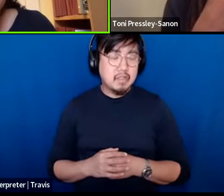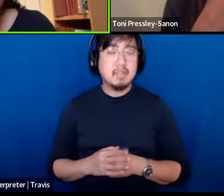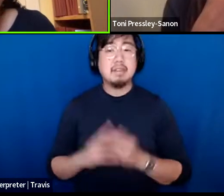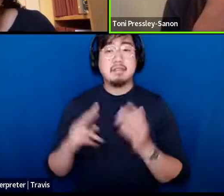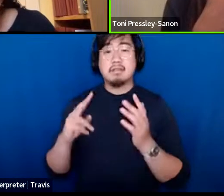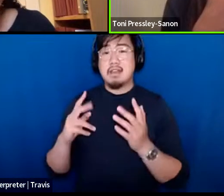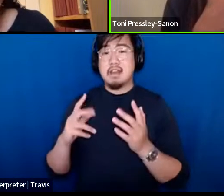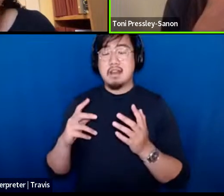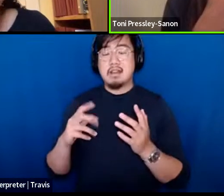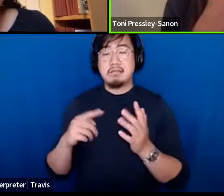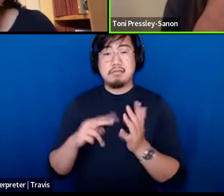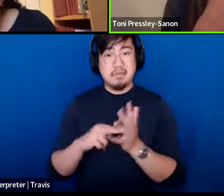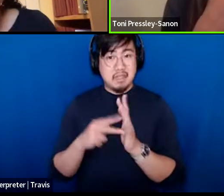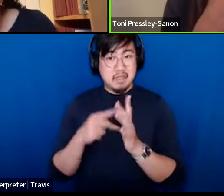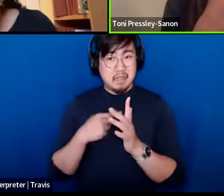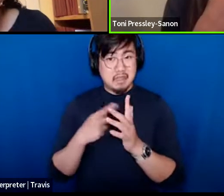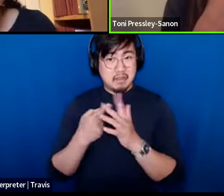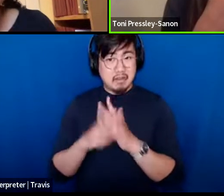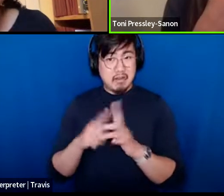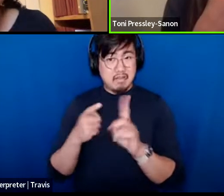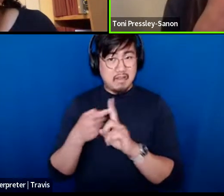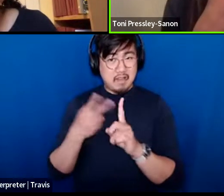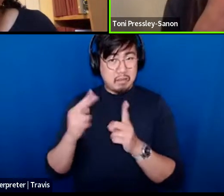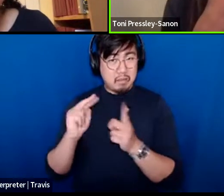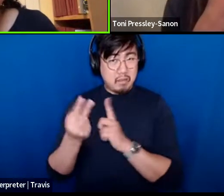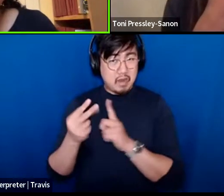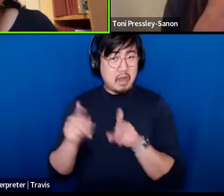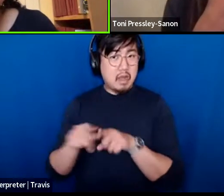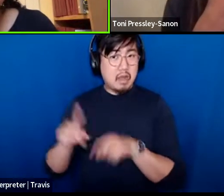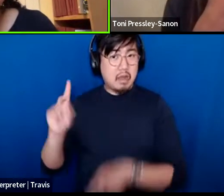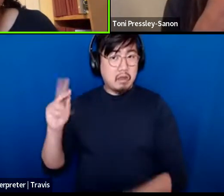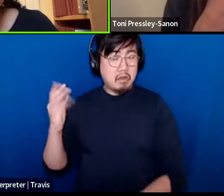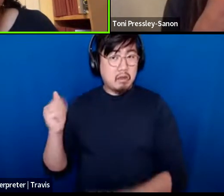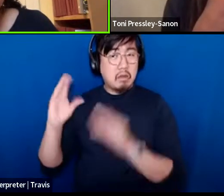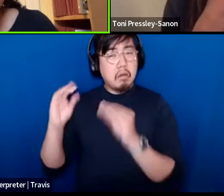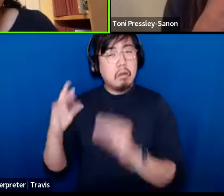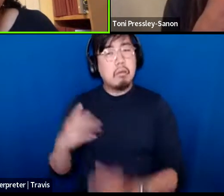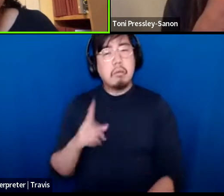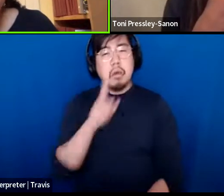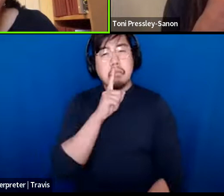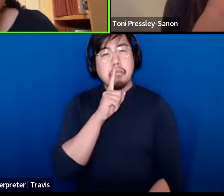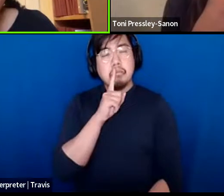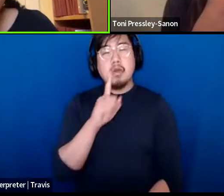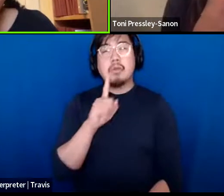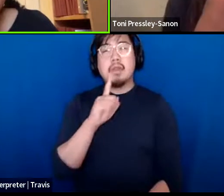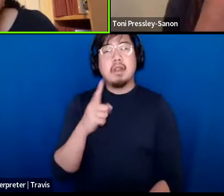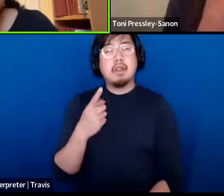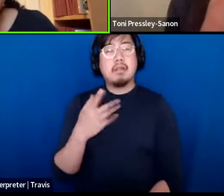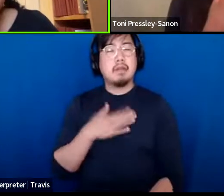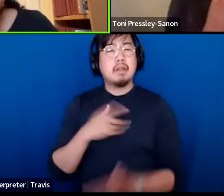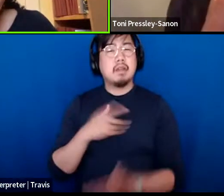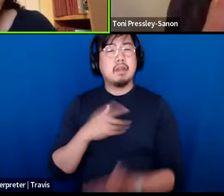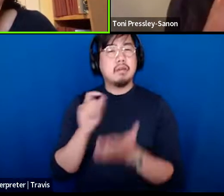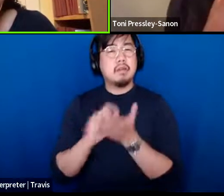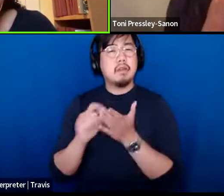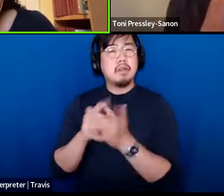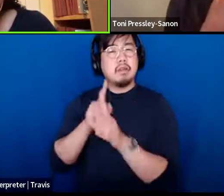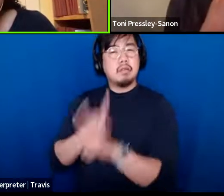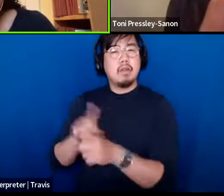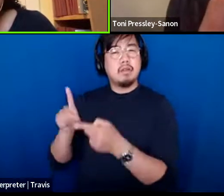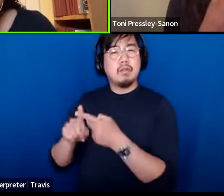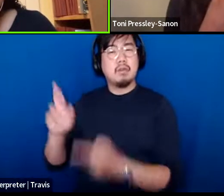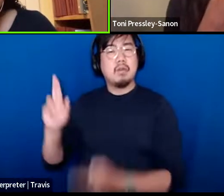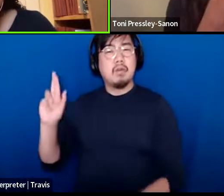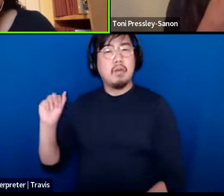perspective. Mm-hmm. It was more actually responding in some ways to the book Radical Dharma by Reverend Andrew Kyoto Williams